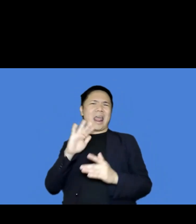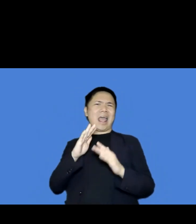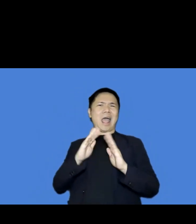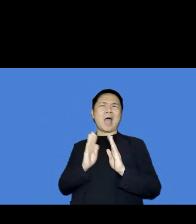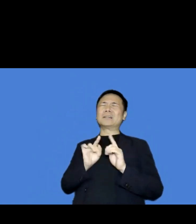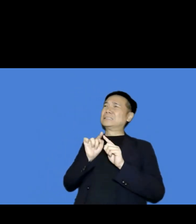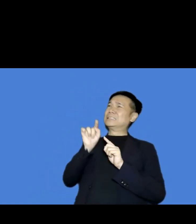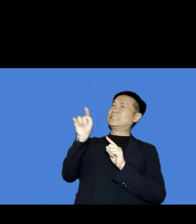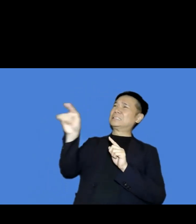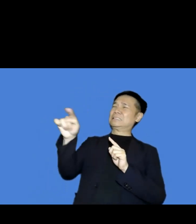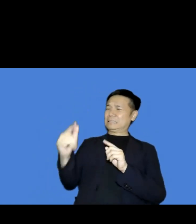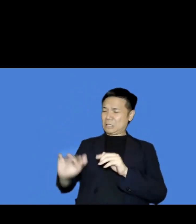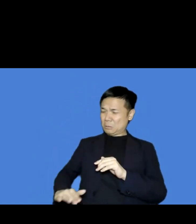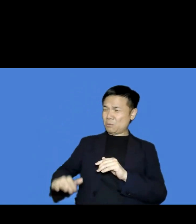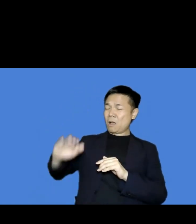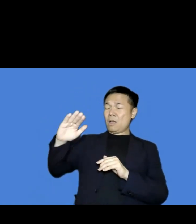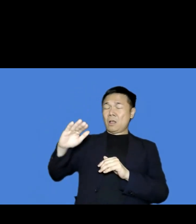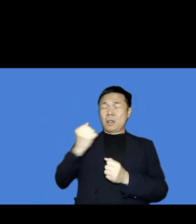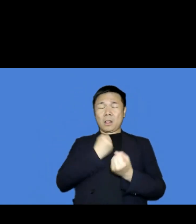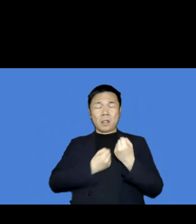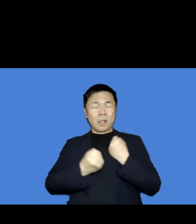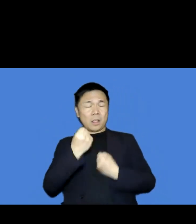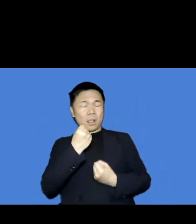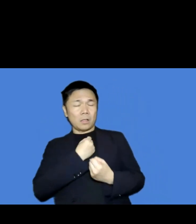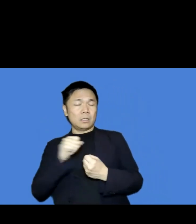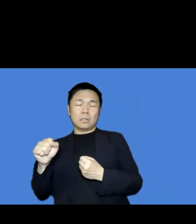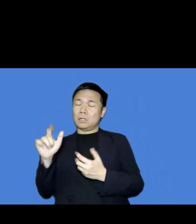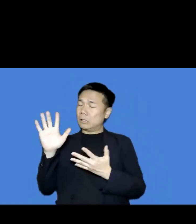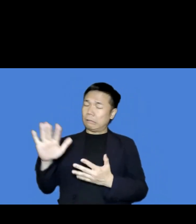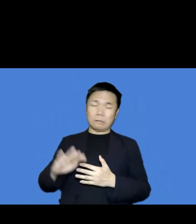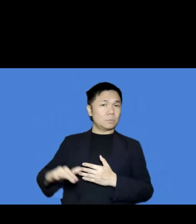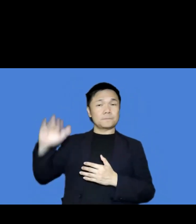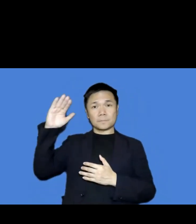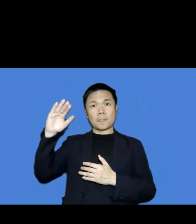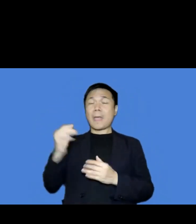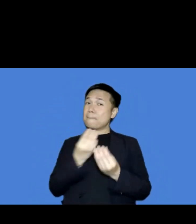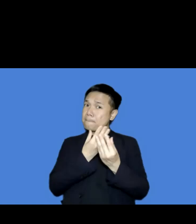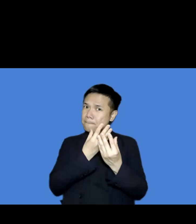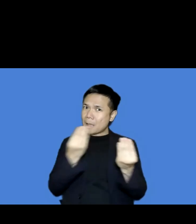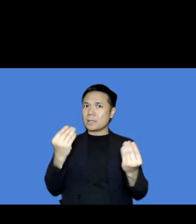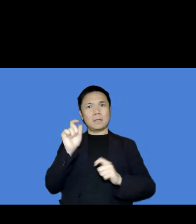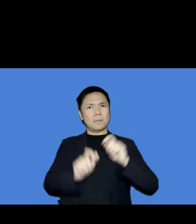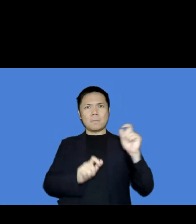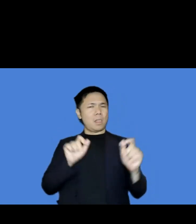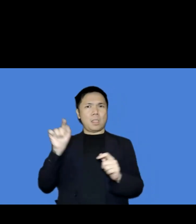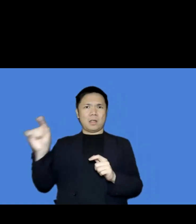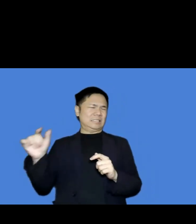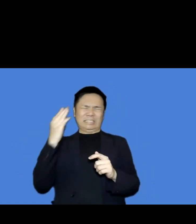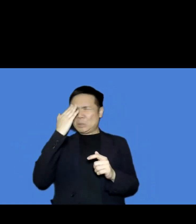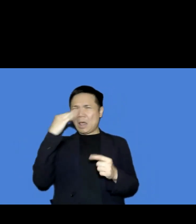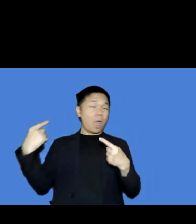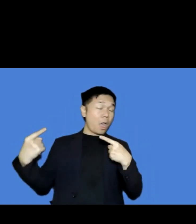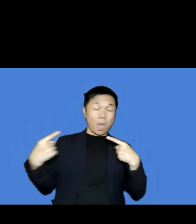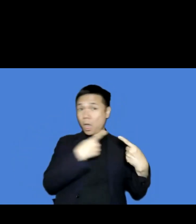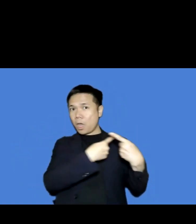difficult circumstances. Large part of the population get affected by conflict,